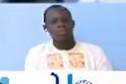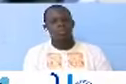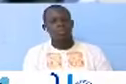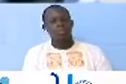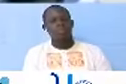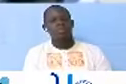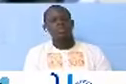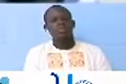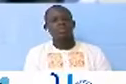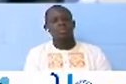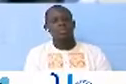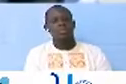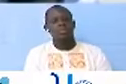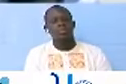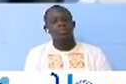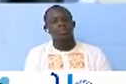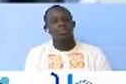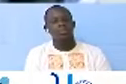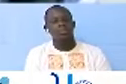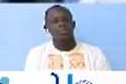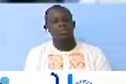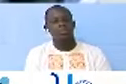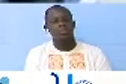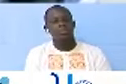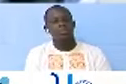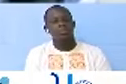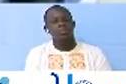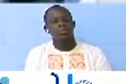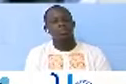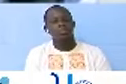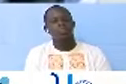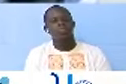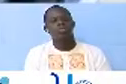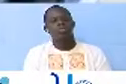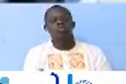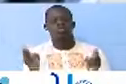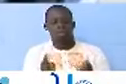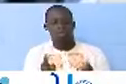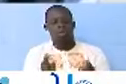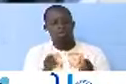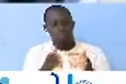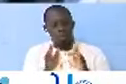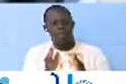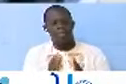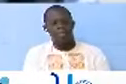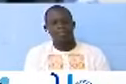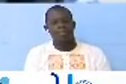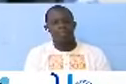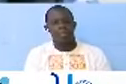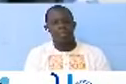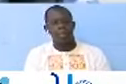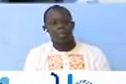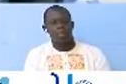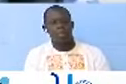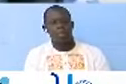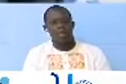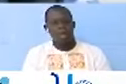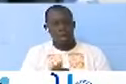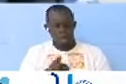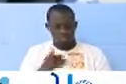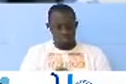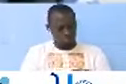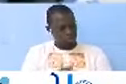menkera oro bangala kumala sutiaka. Kumala sutiaka ma? Briefly. Beta bikane. I was